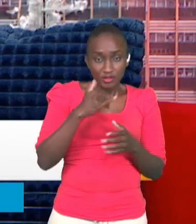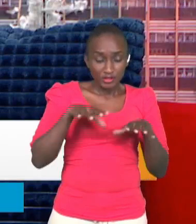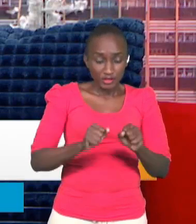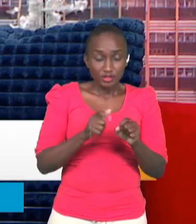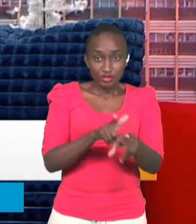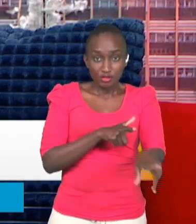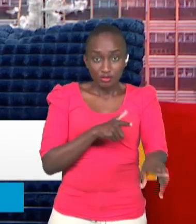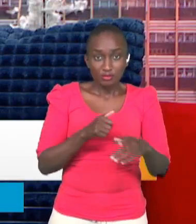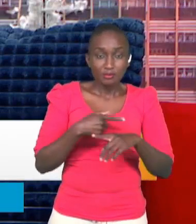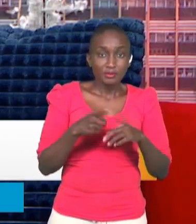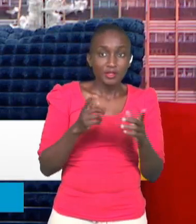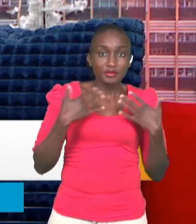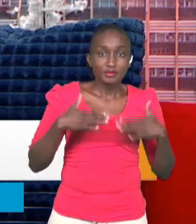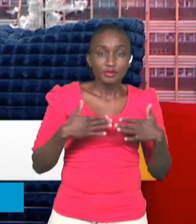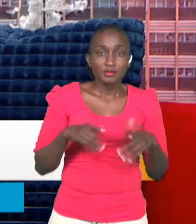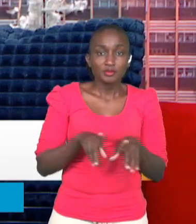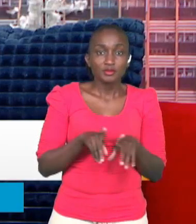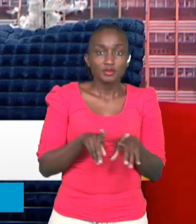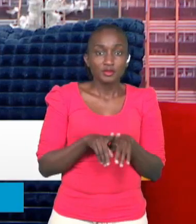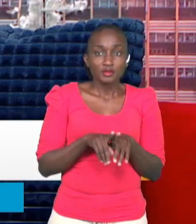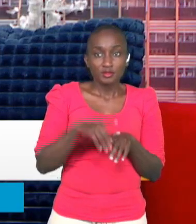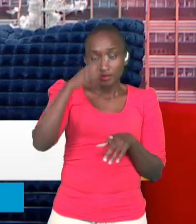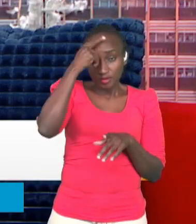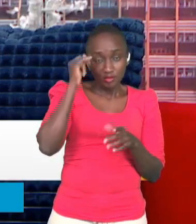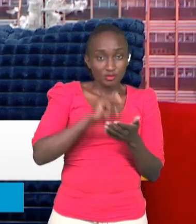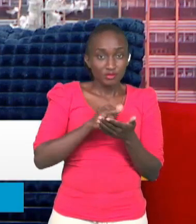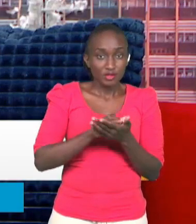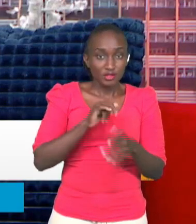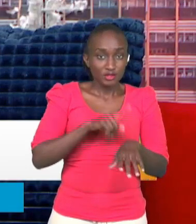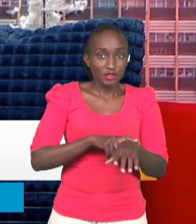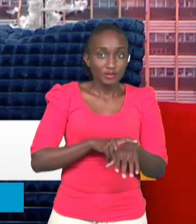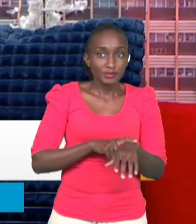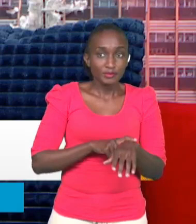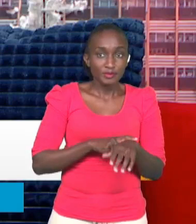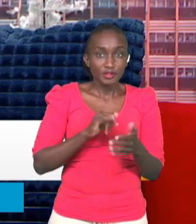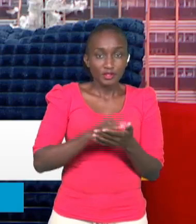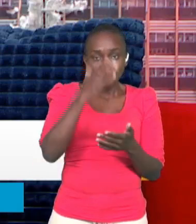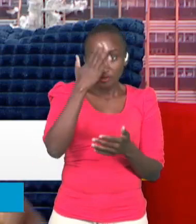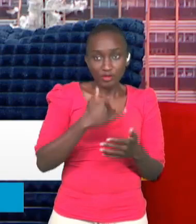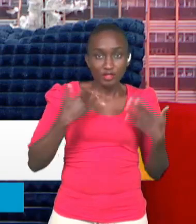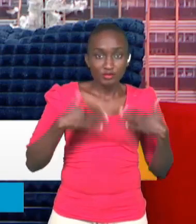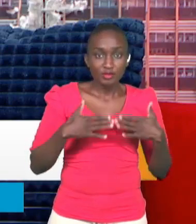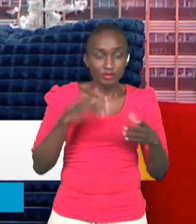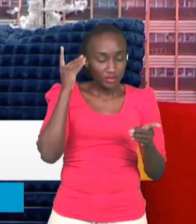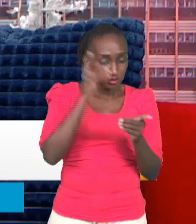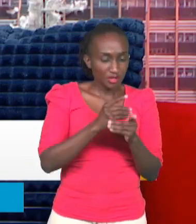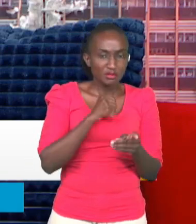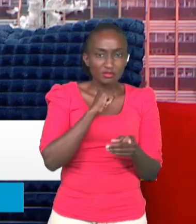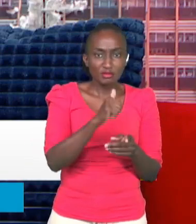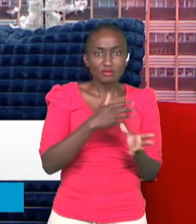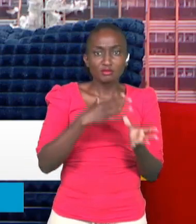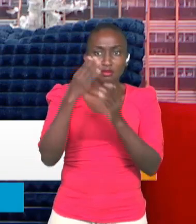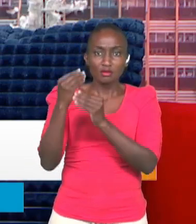Yeah. But people, even because of that period that it takes, that's why people even decide not to even go through it. Sure. Yeah. Mm-hmm.